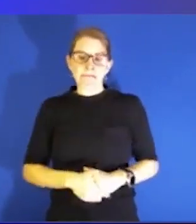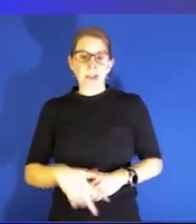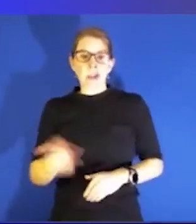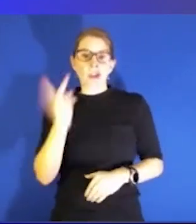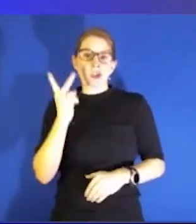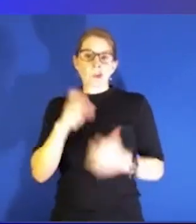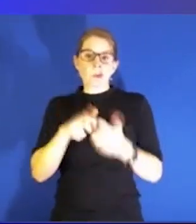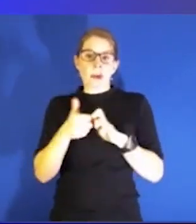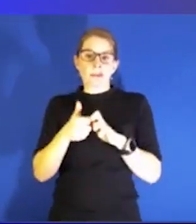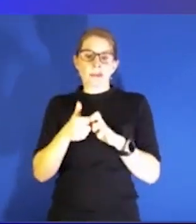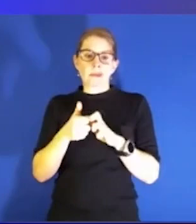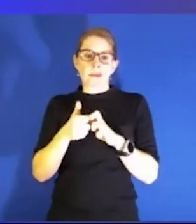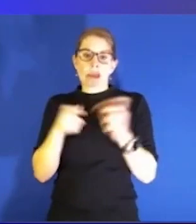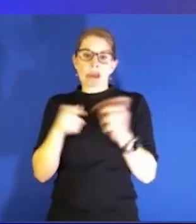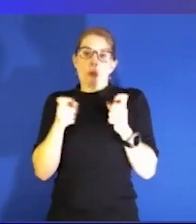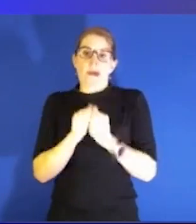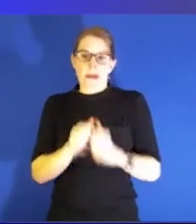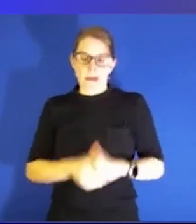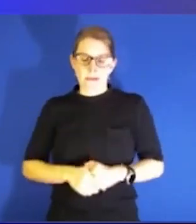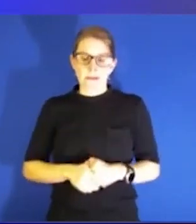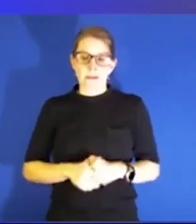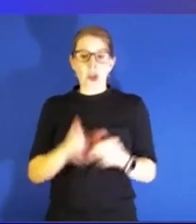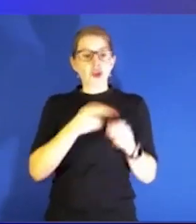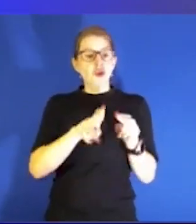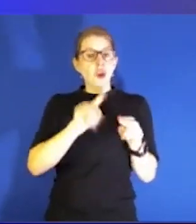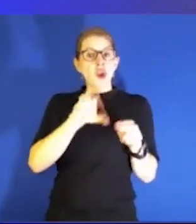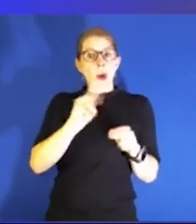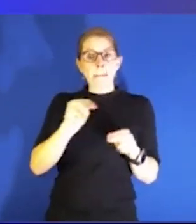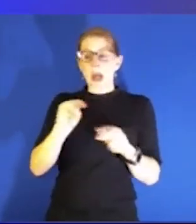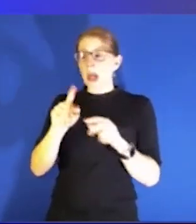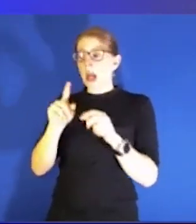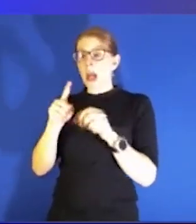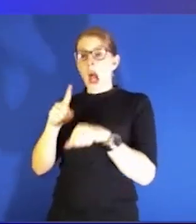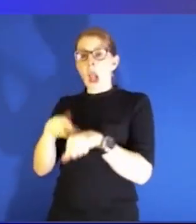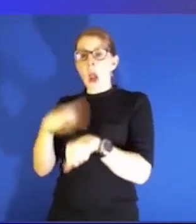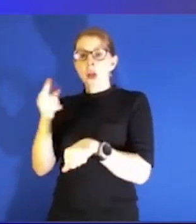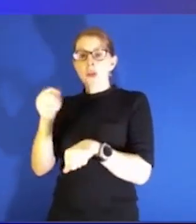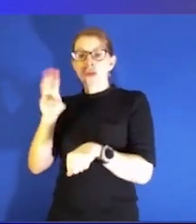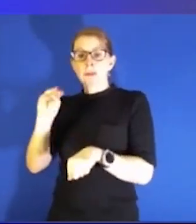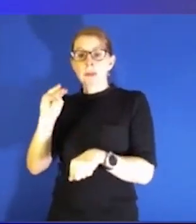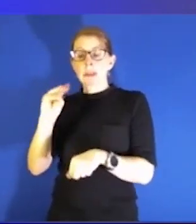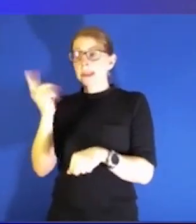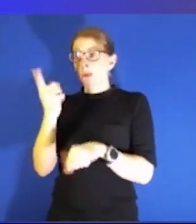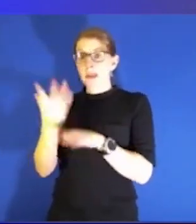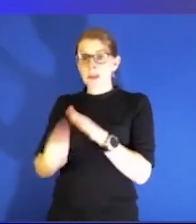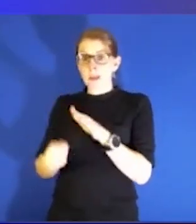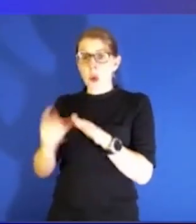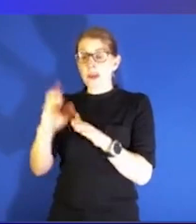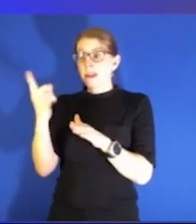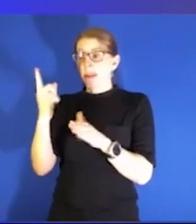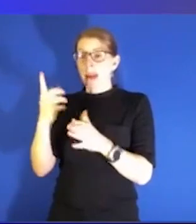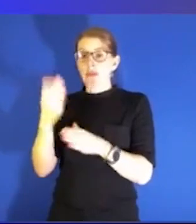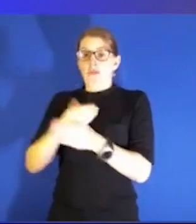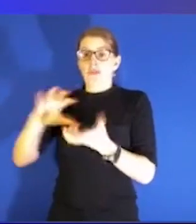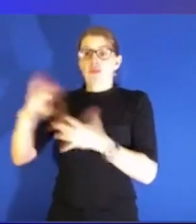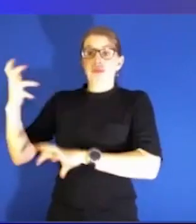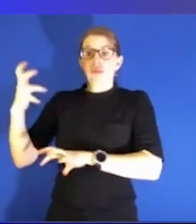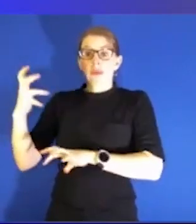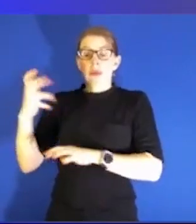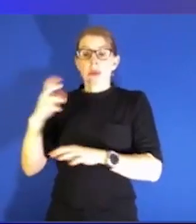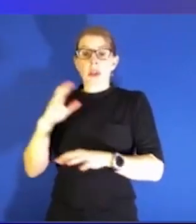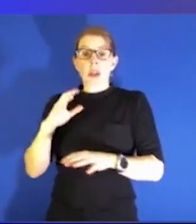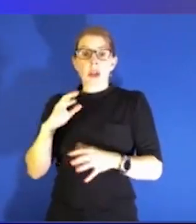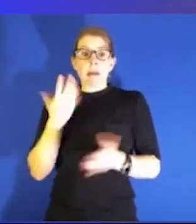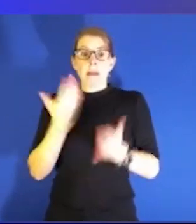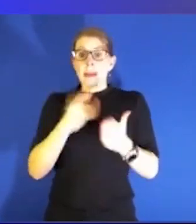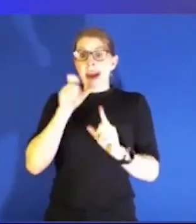And certainly, there's the short-term grieving versus long-term. So it makes sense when somebody has died or something has been disrupted in your life that you may not go to work, you may